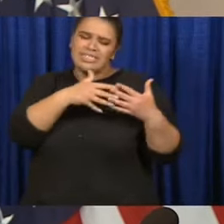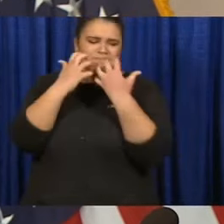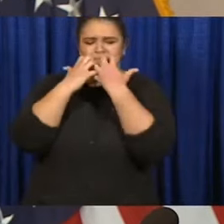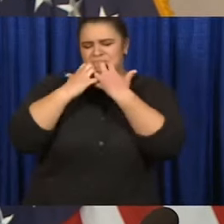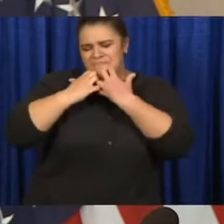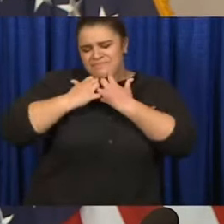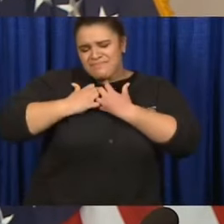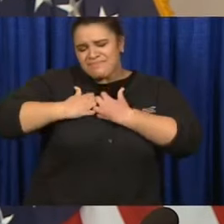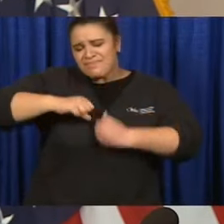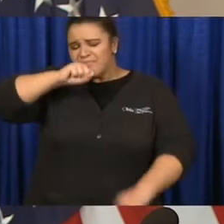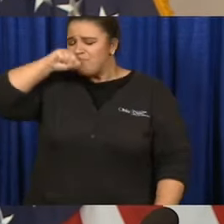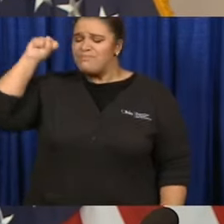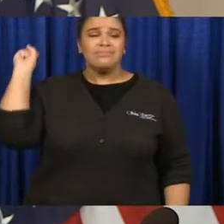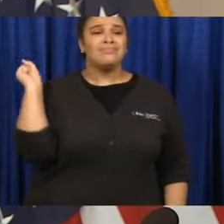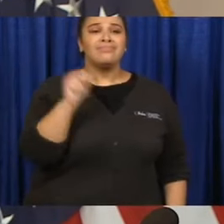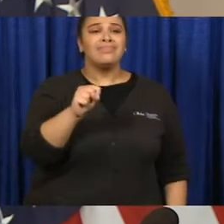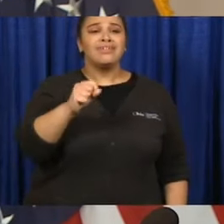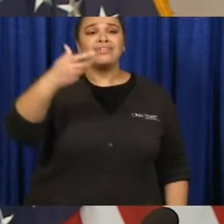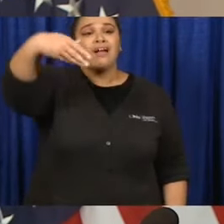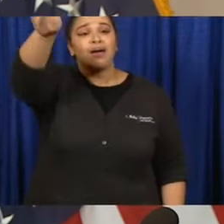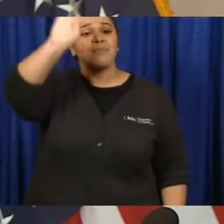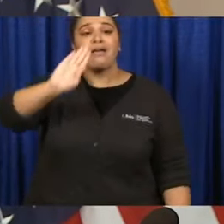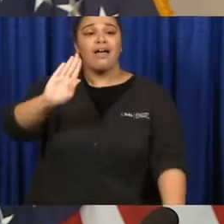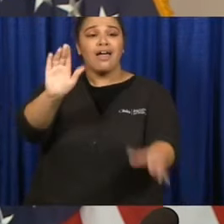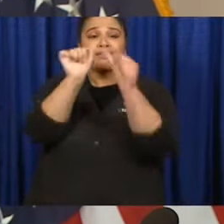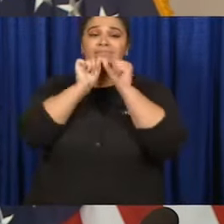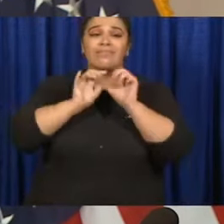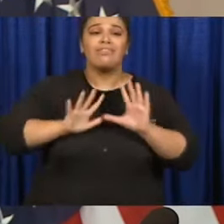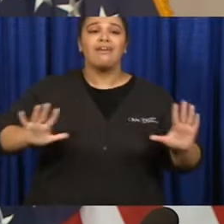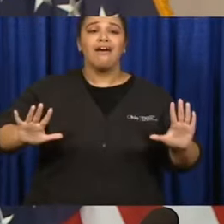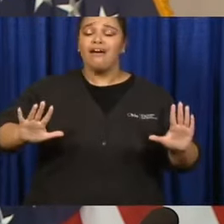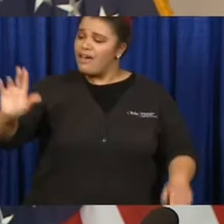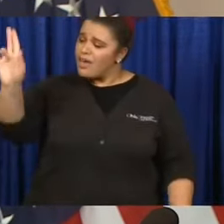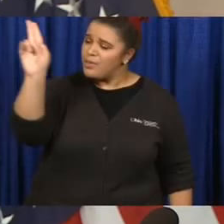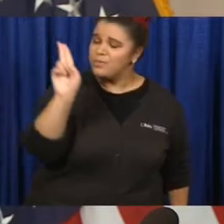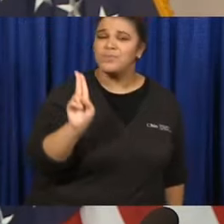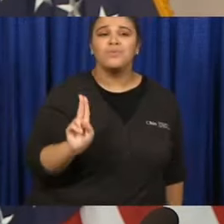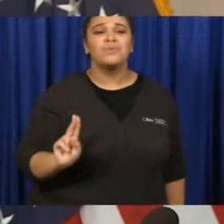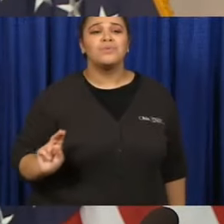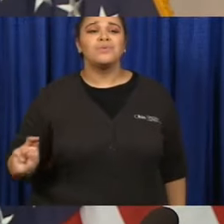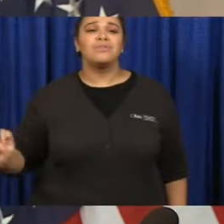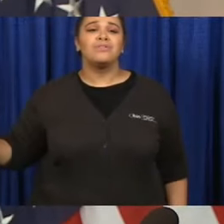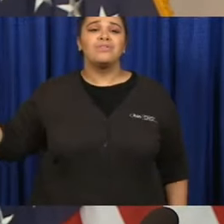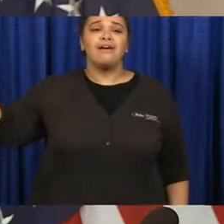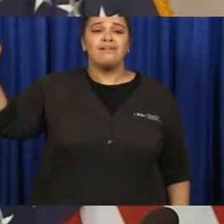love this land. God bless the